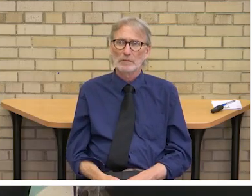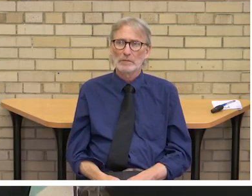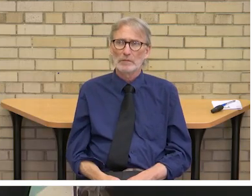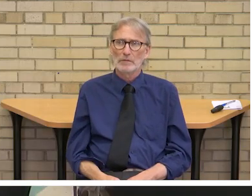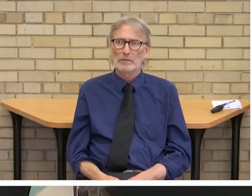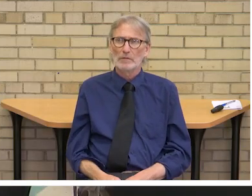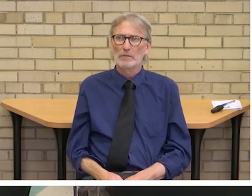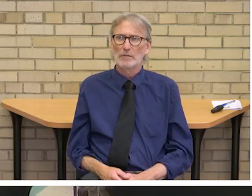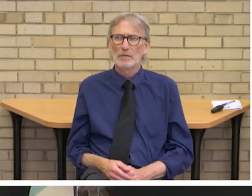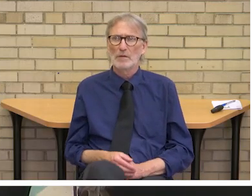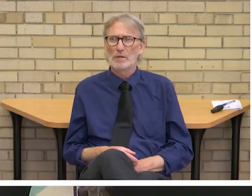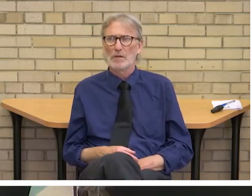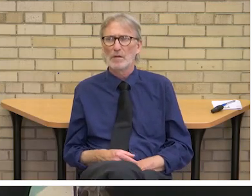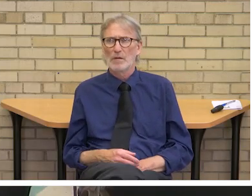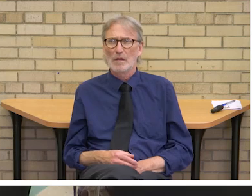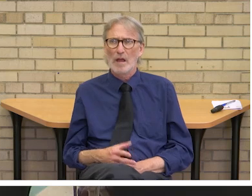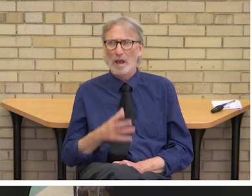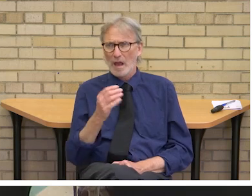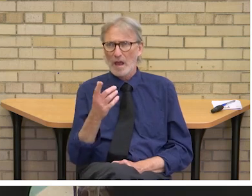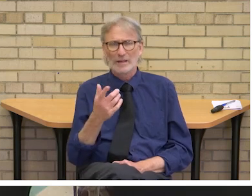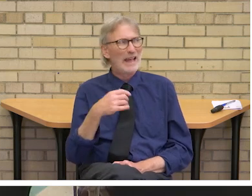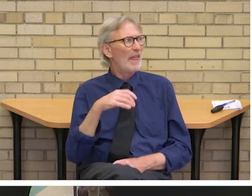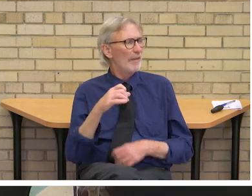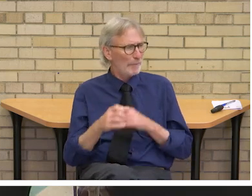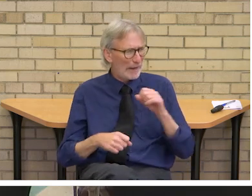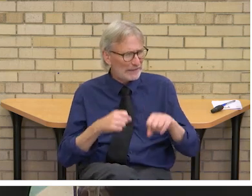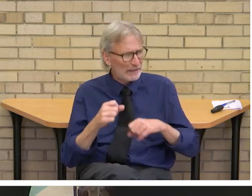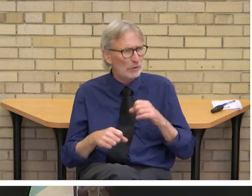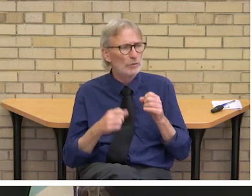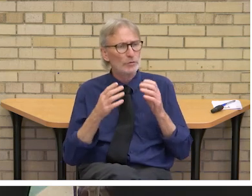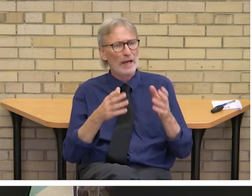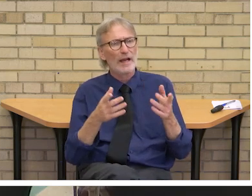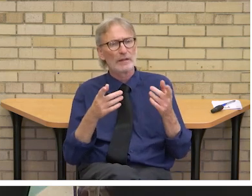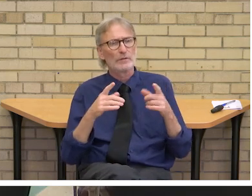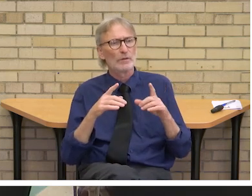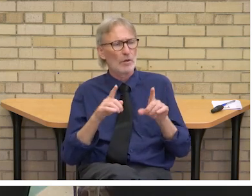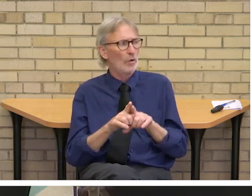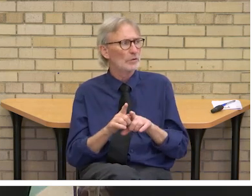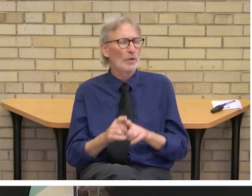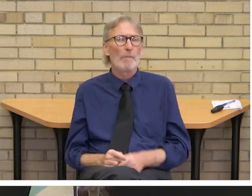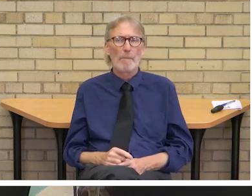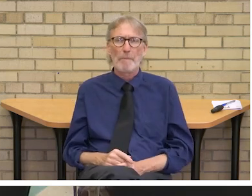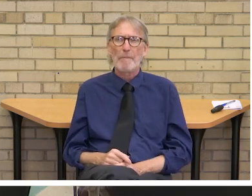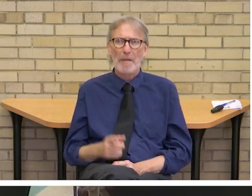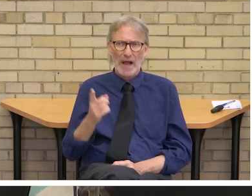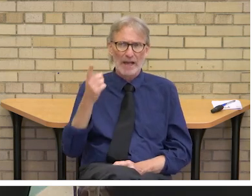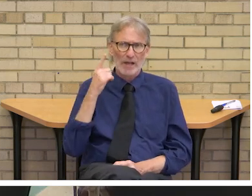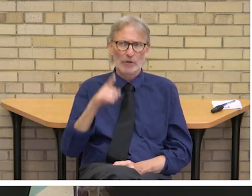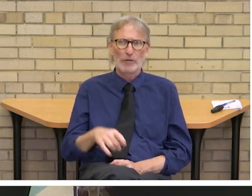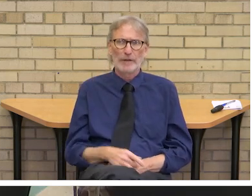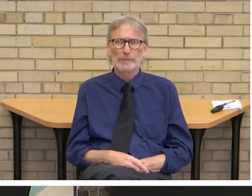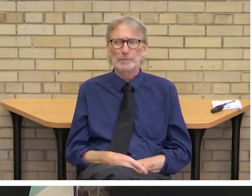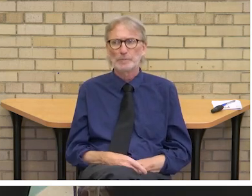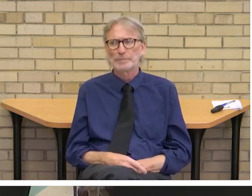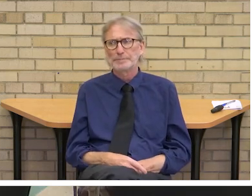coming down Panther Hollow and you're trying to get into the cycle track on the left side, it's a weird situation. Right, I agree.